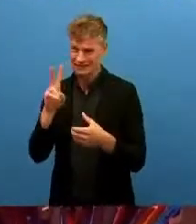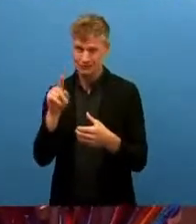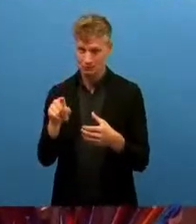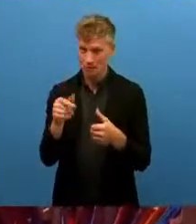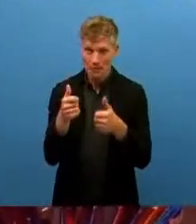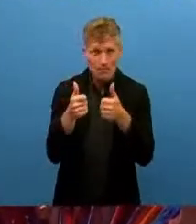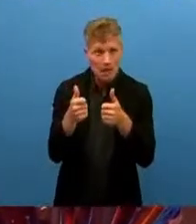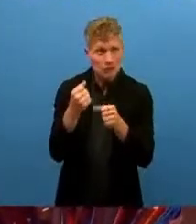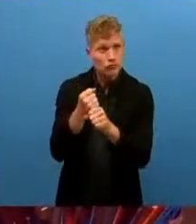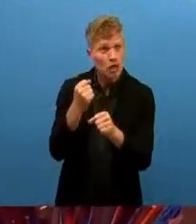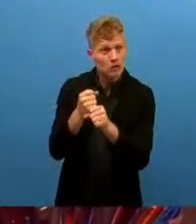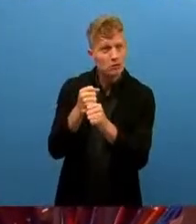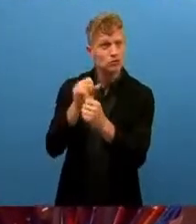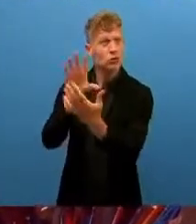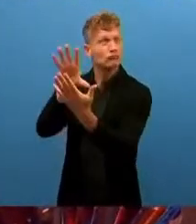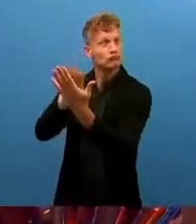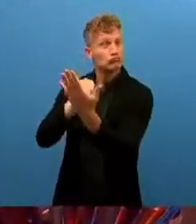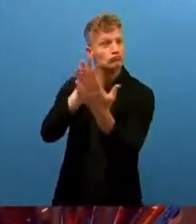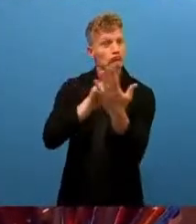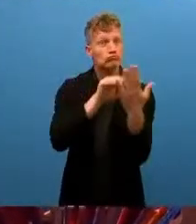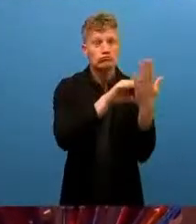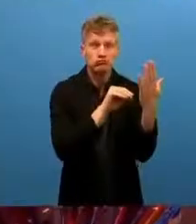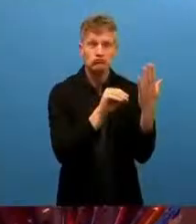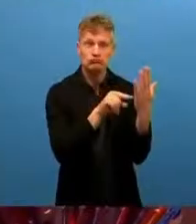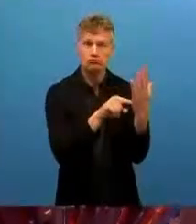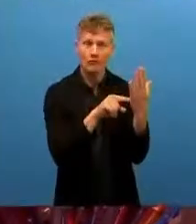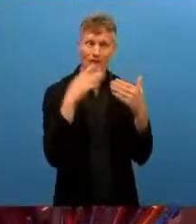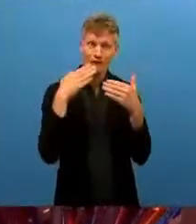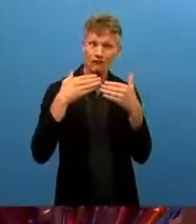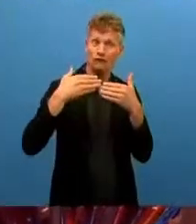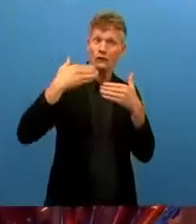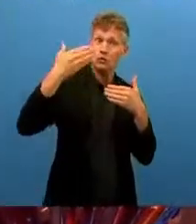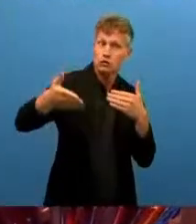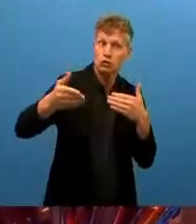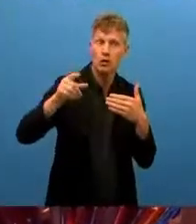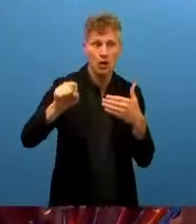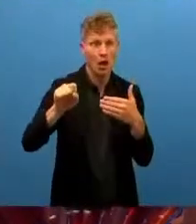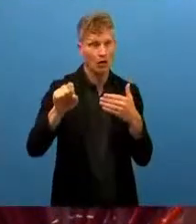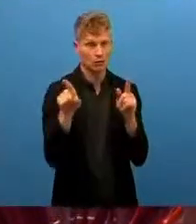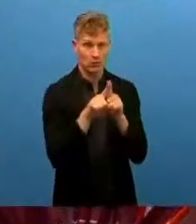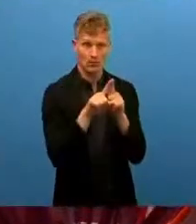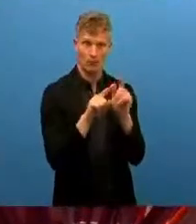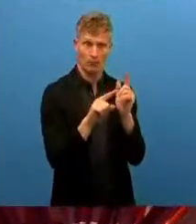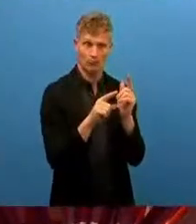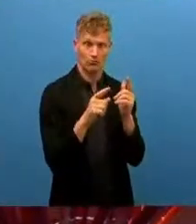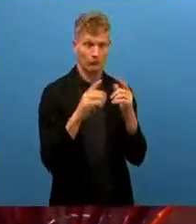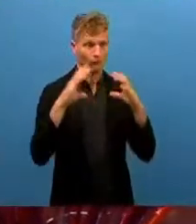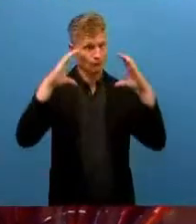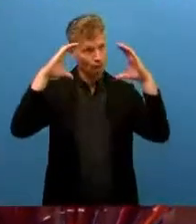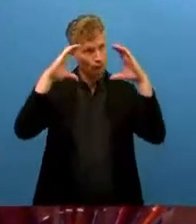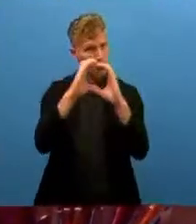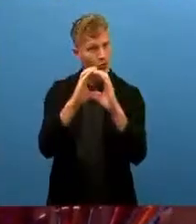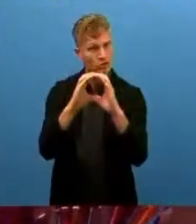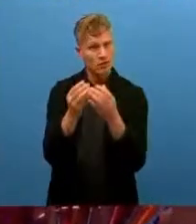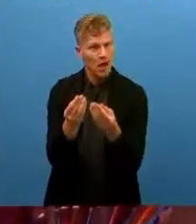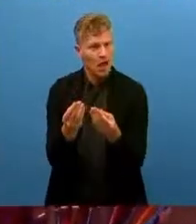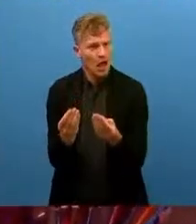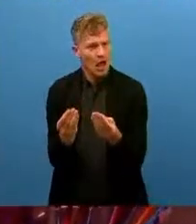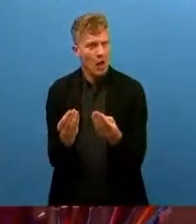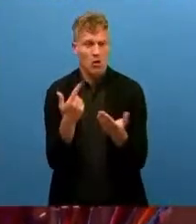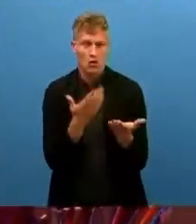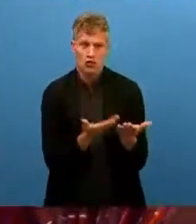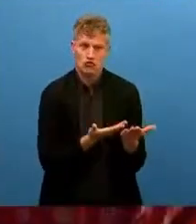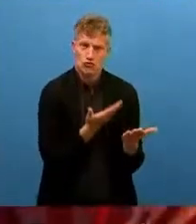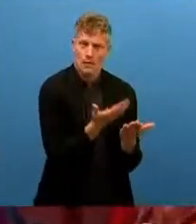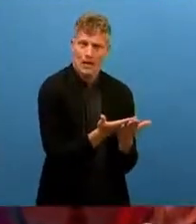fora in order to ensure that future discussions should focus on how to operationalize the recommendations contained